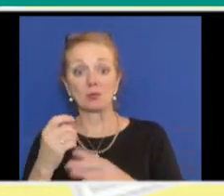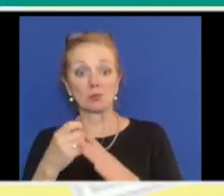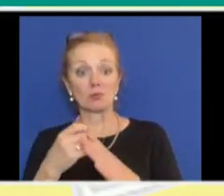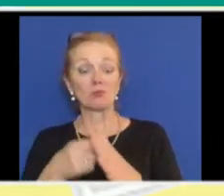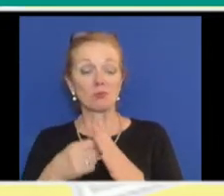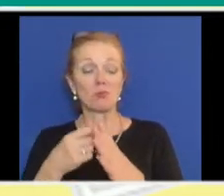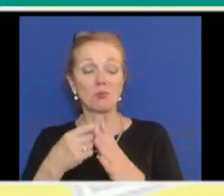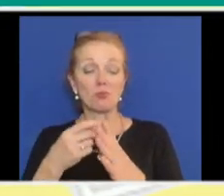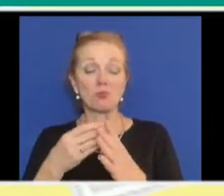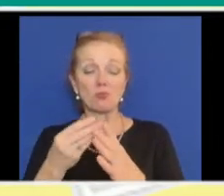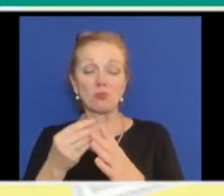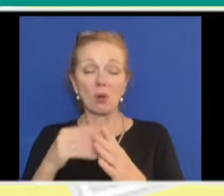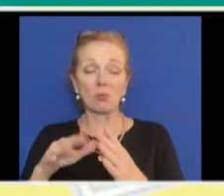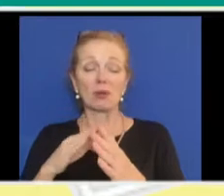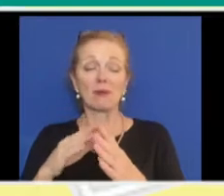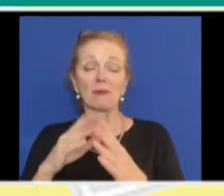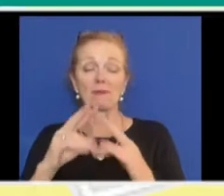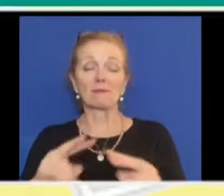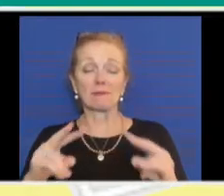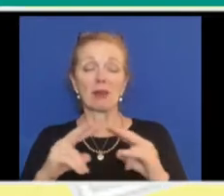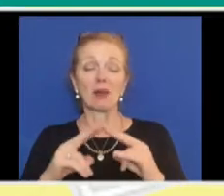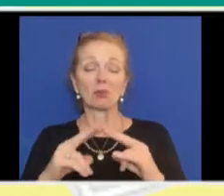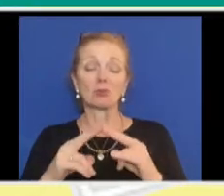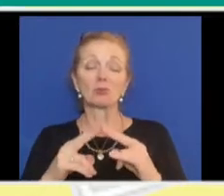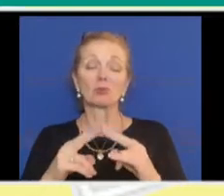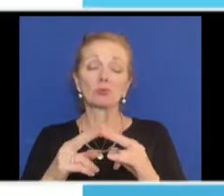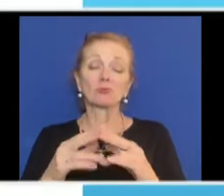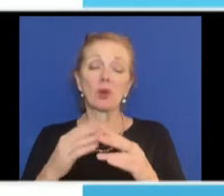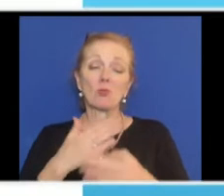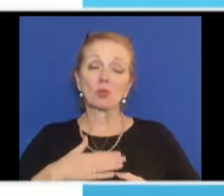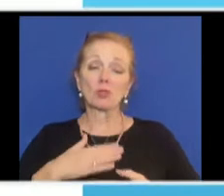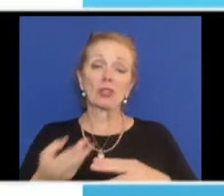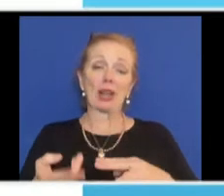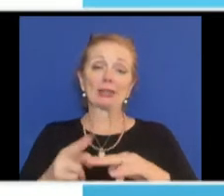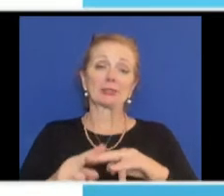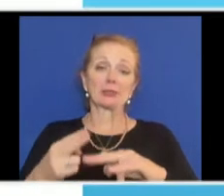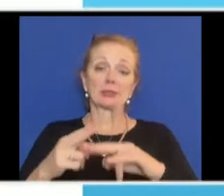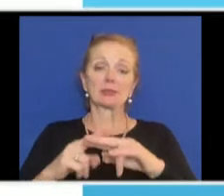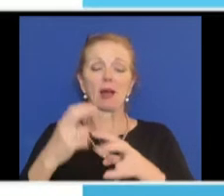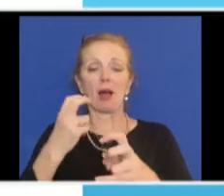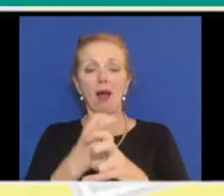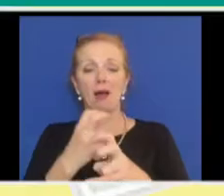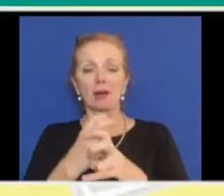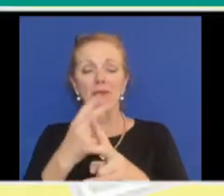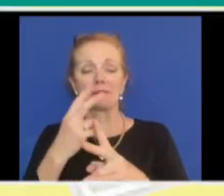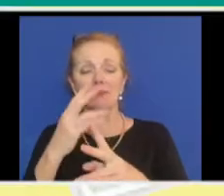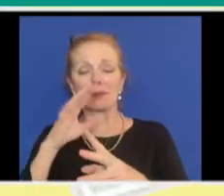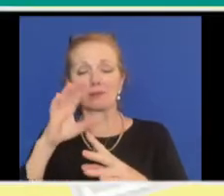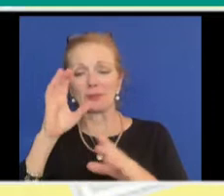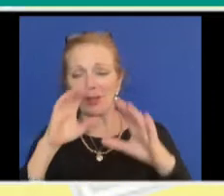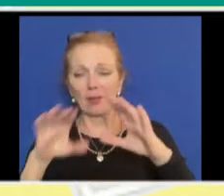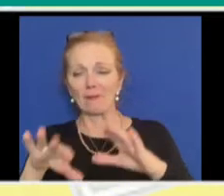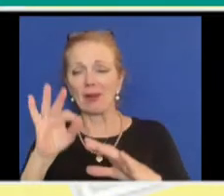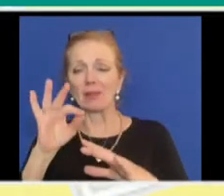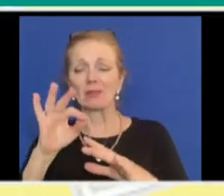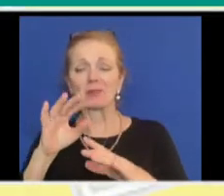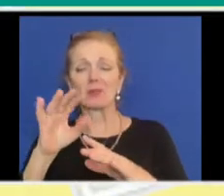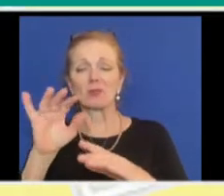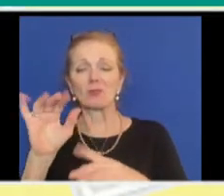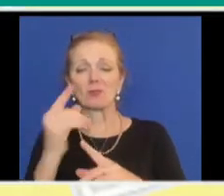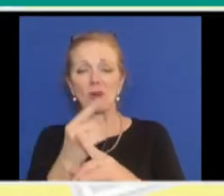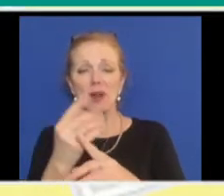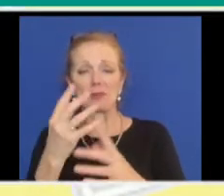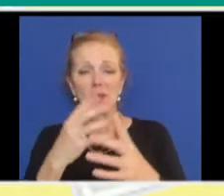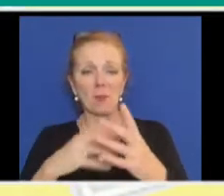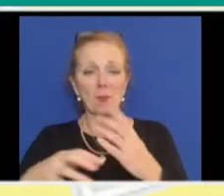valuation appreciate so I think it is difficult to find the right mix what you will see and we've talked